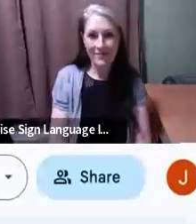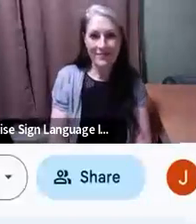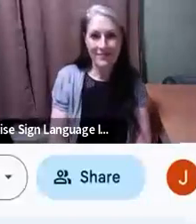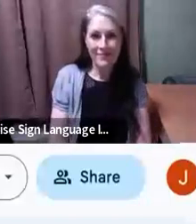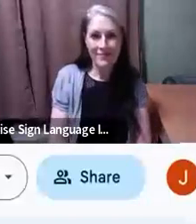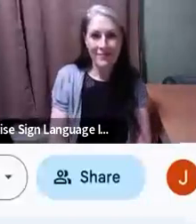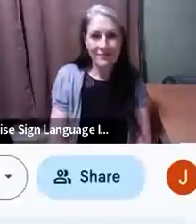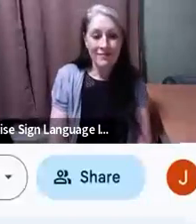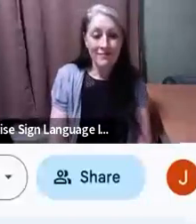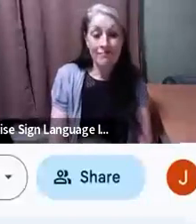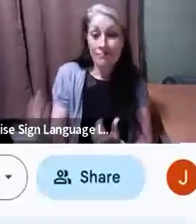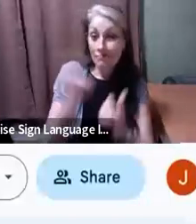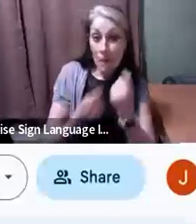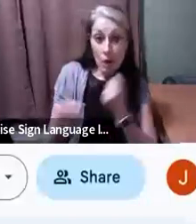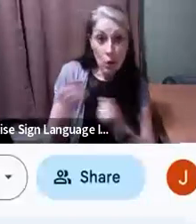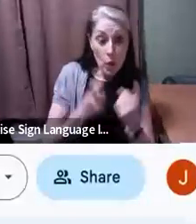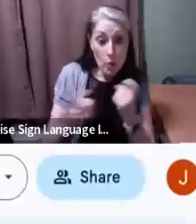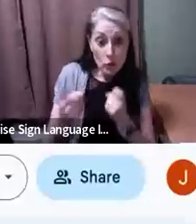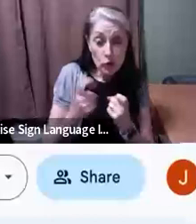All right, any questions or any